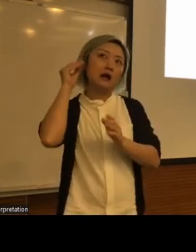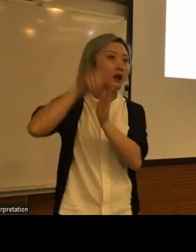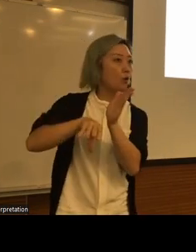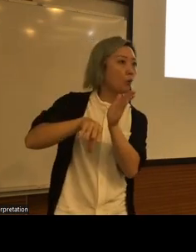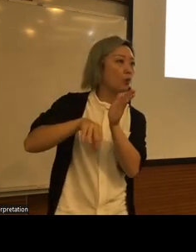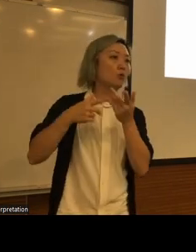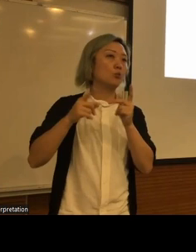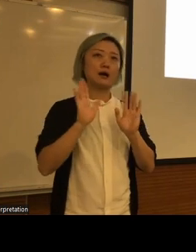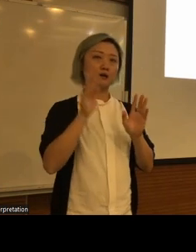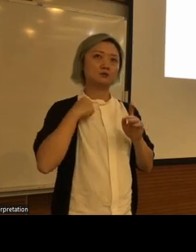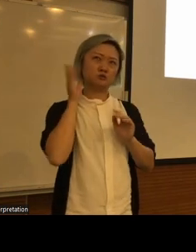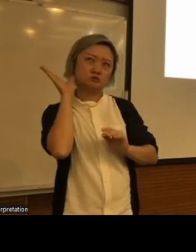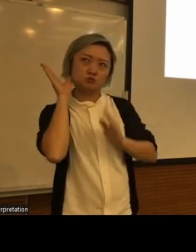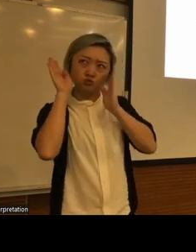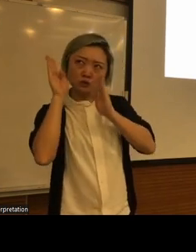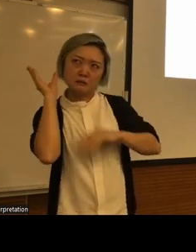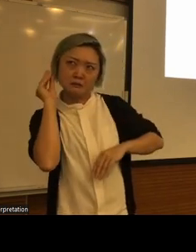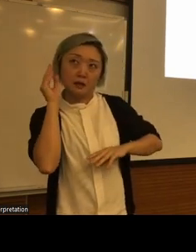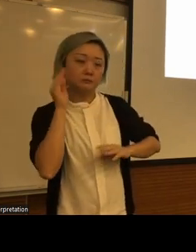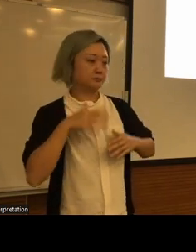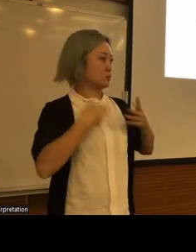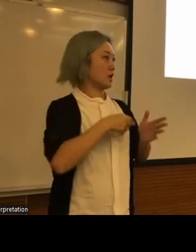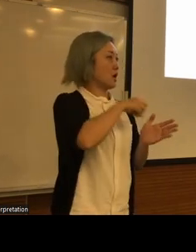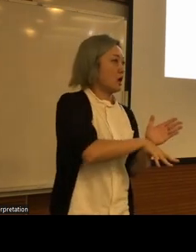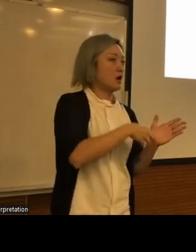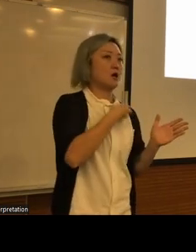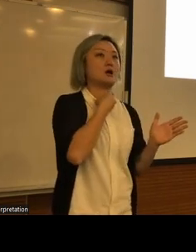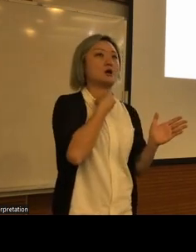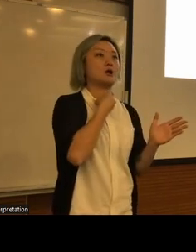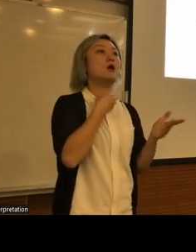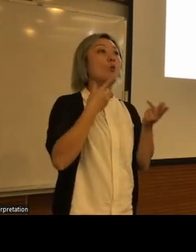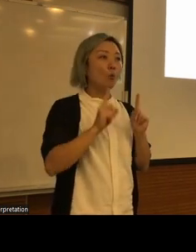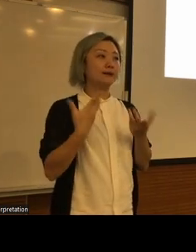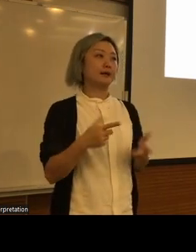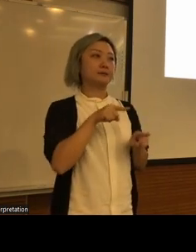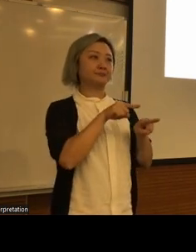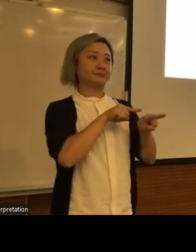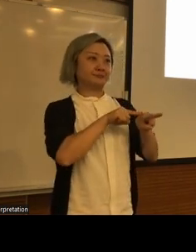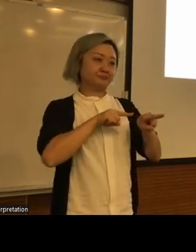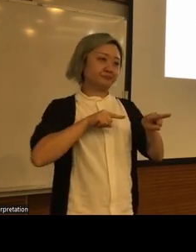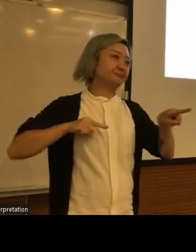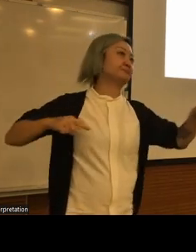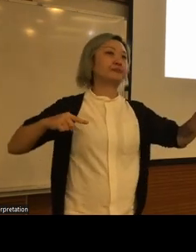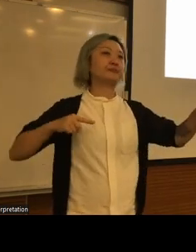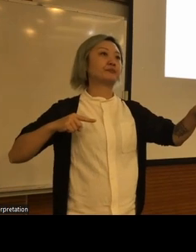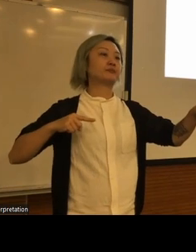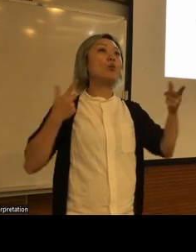or listening. If your lag behind the speaker is too short or too